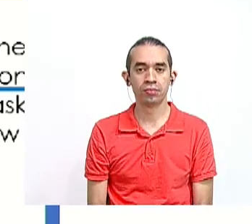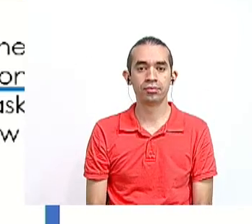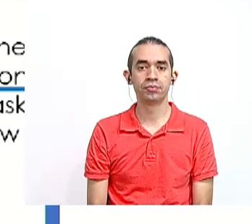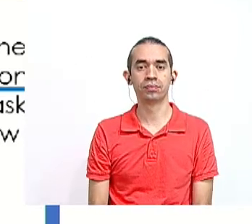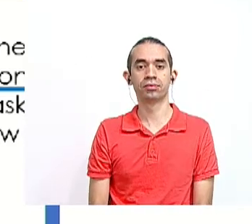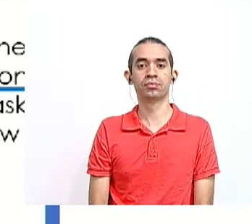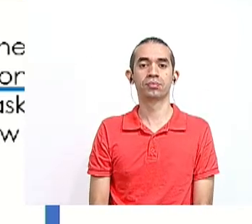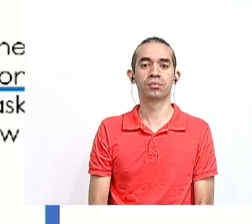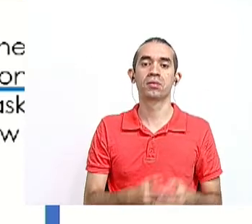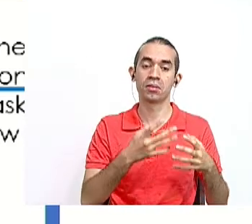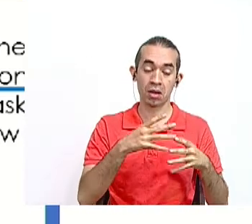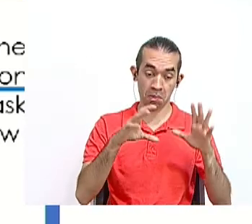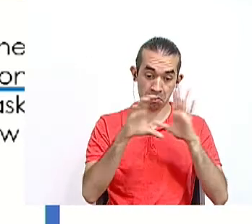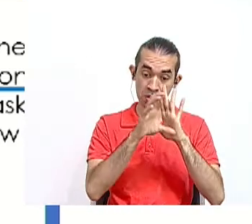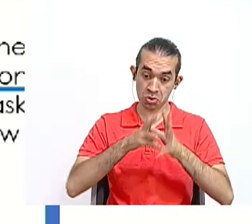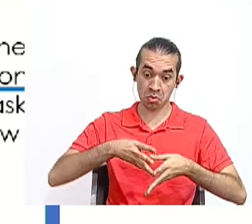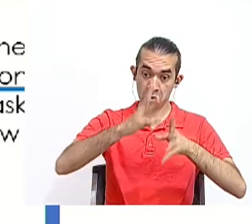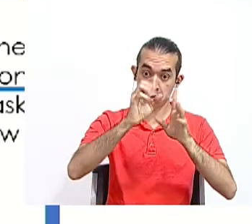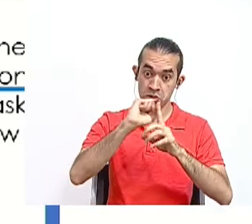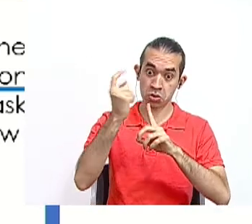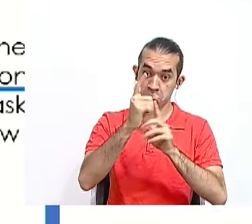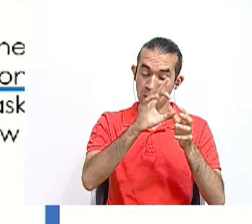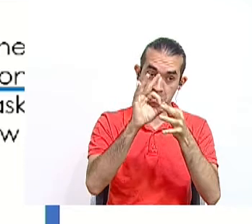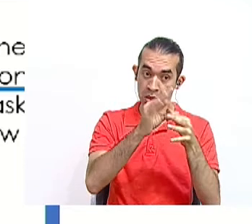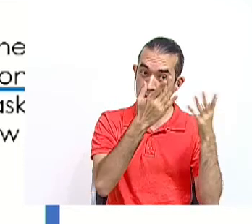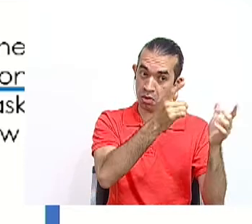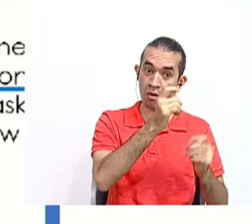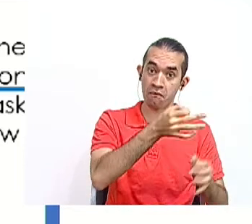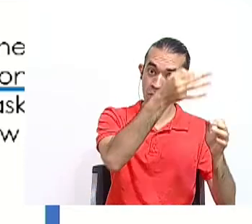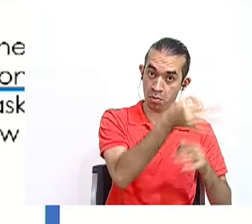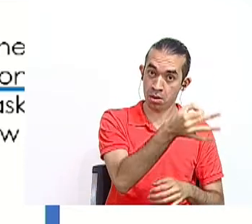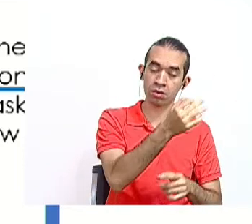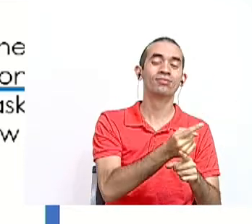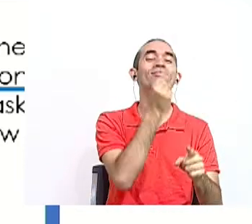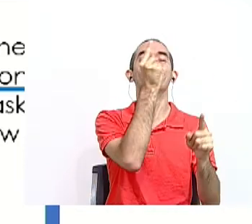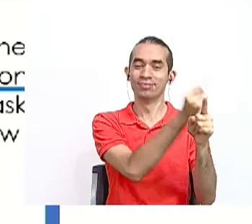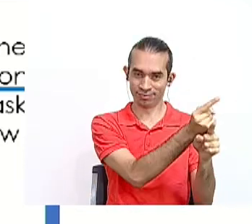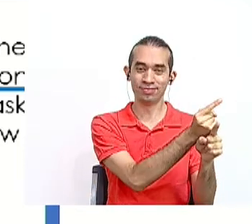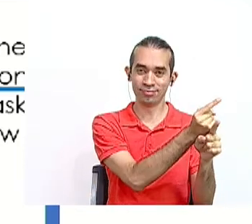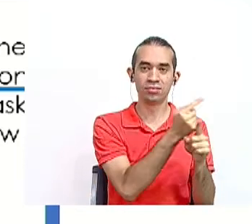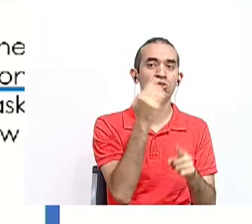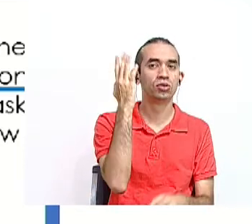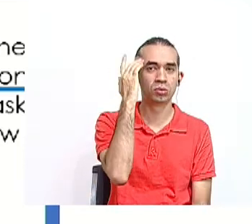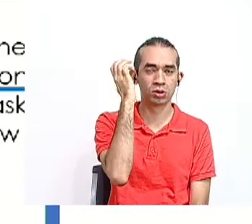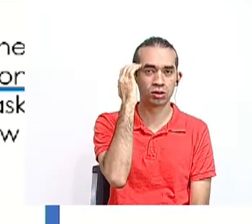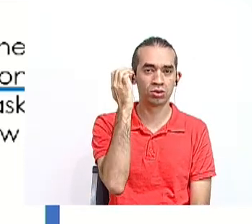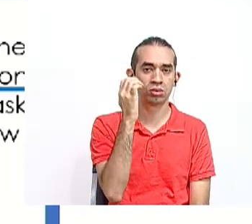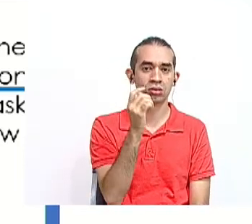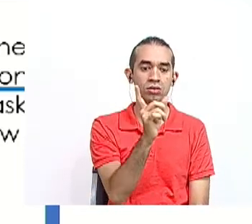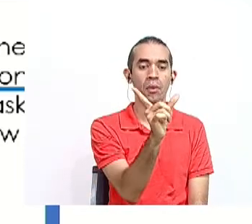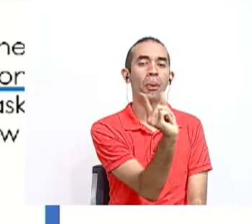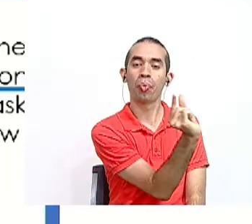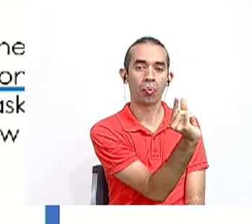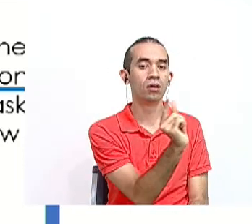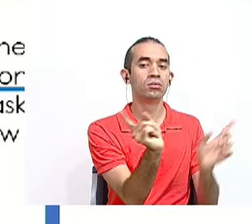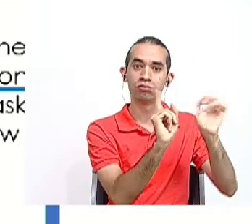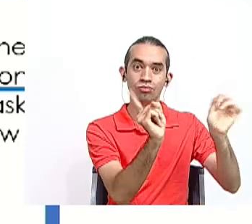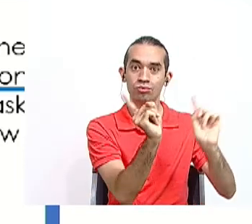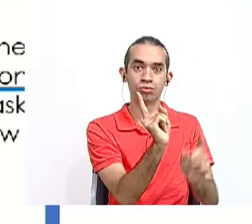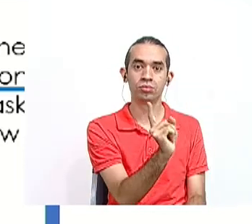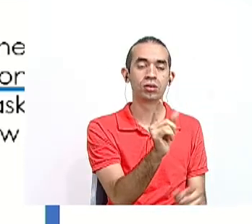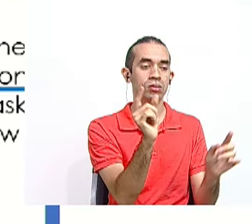pictures you posted on social media is the formal one, you are right. Because we're not using abbreviations, we're not